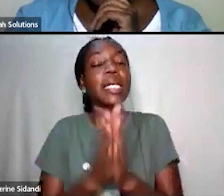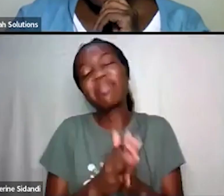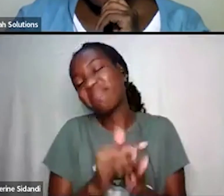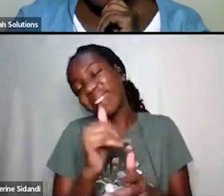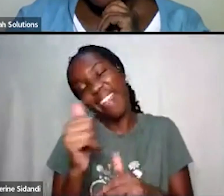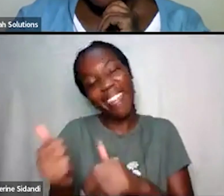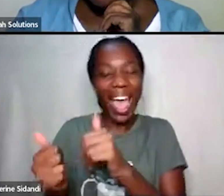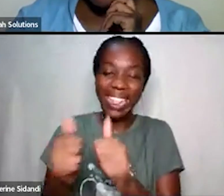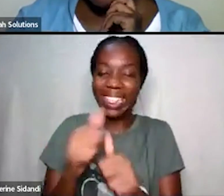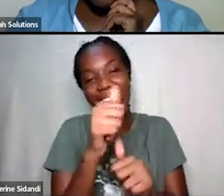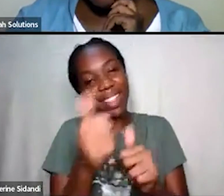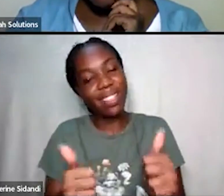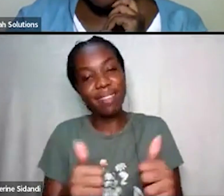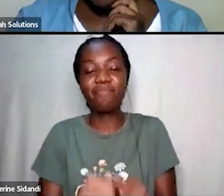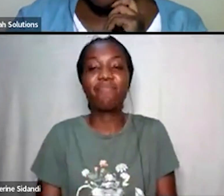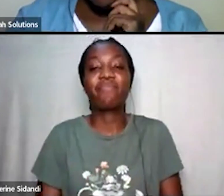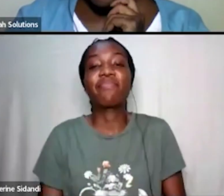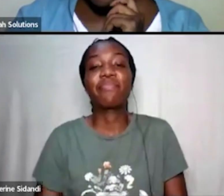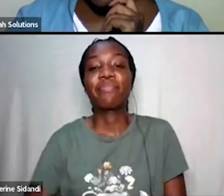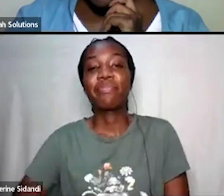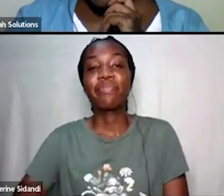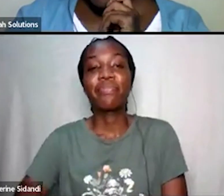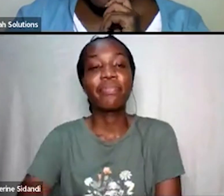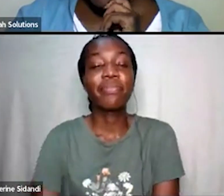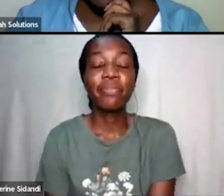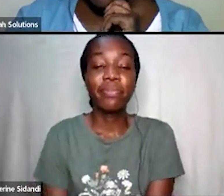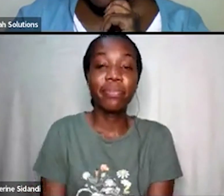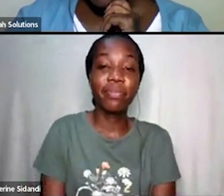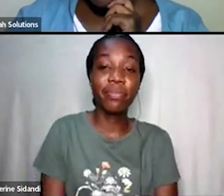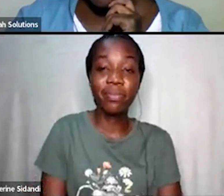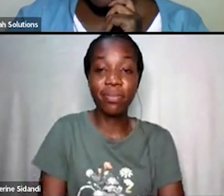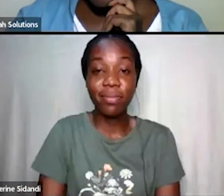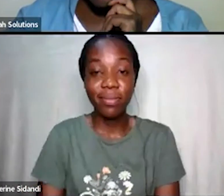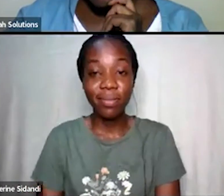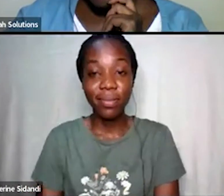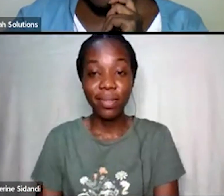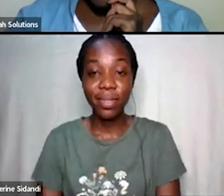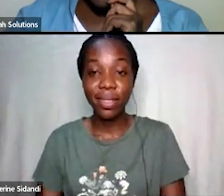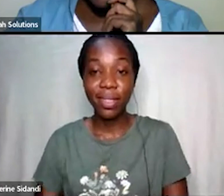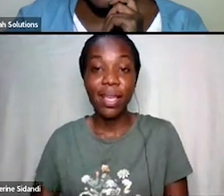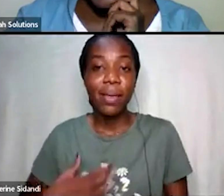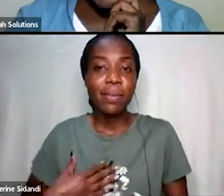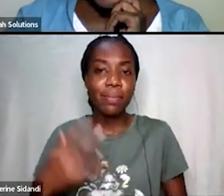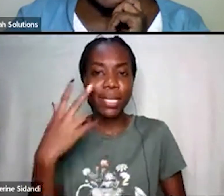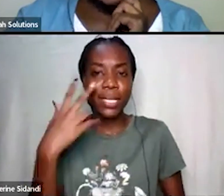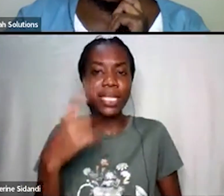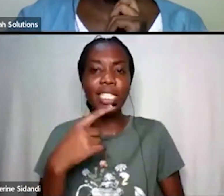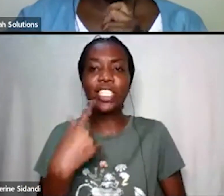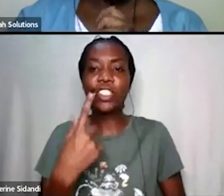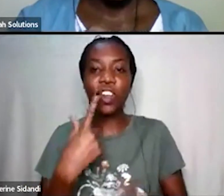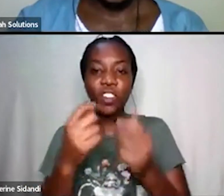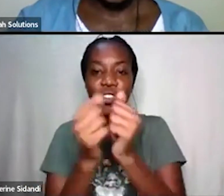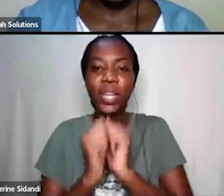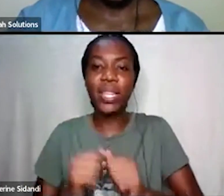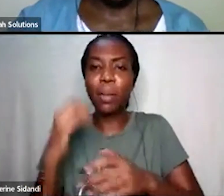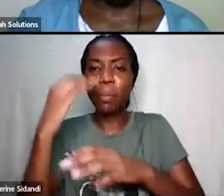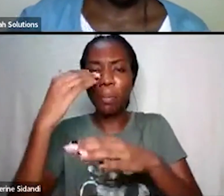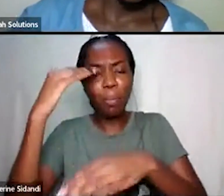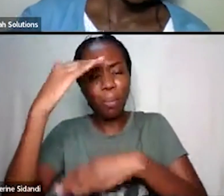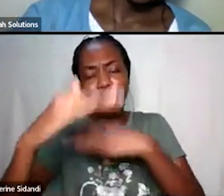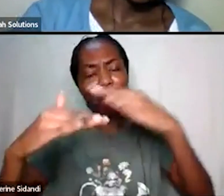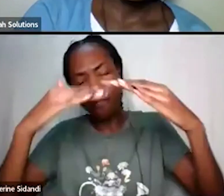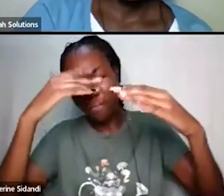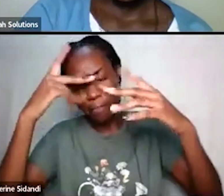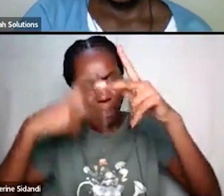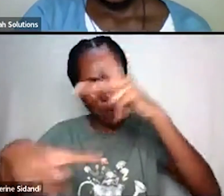and so forth. Wow. Hey. Yes. I can see I'm already talking to experts. Thank you very much, because everything that has